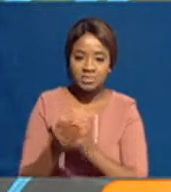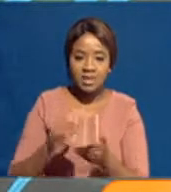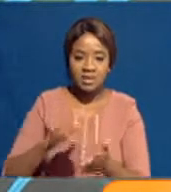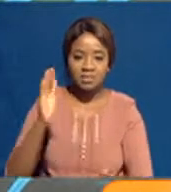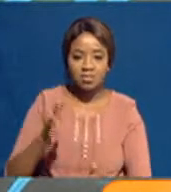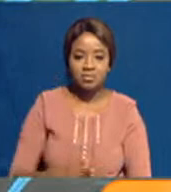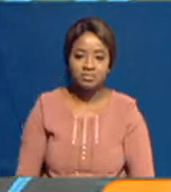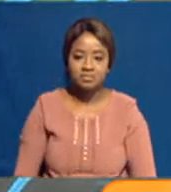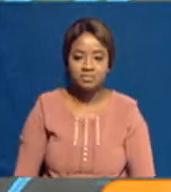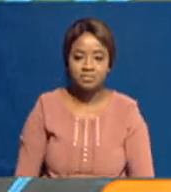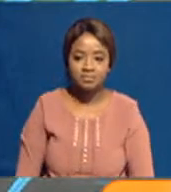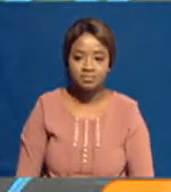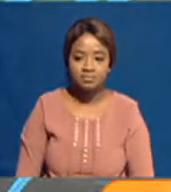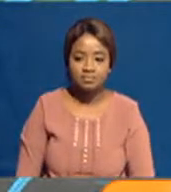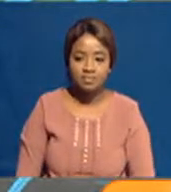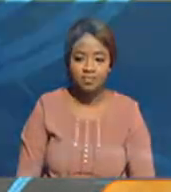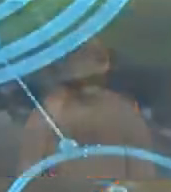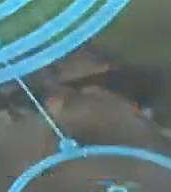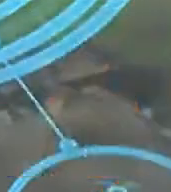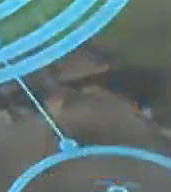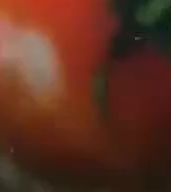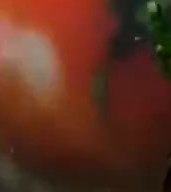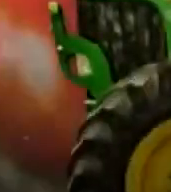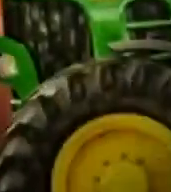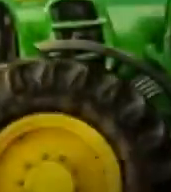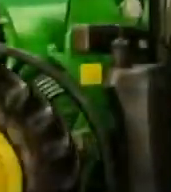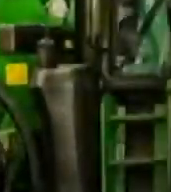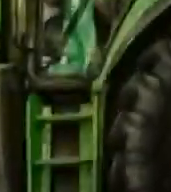week's Smart Farm.